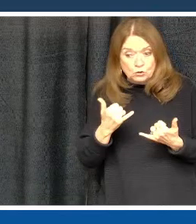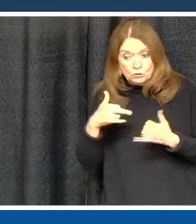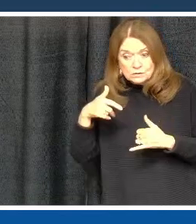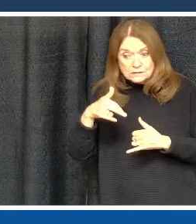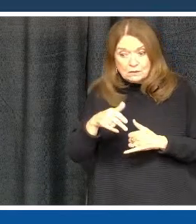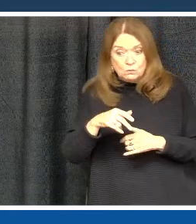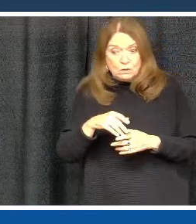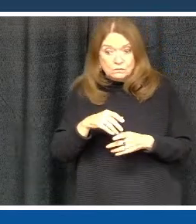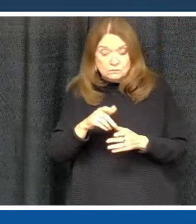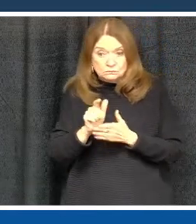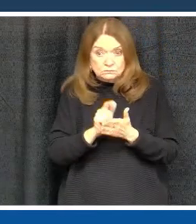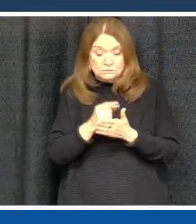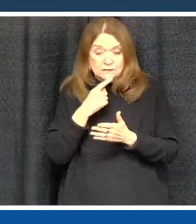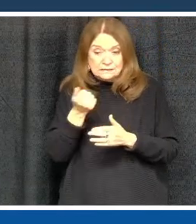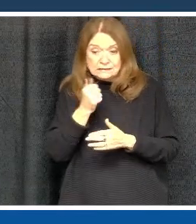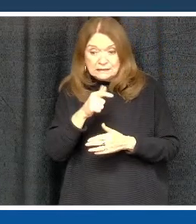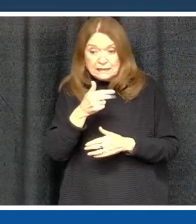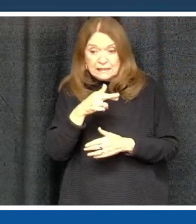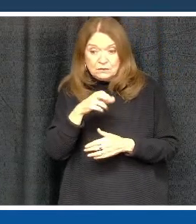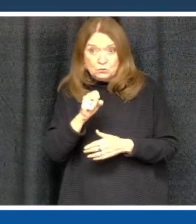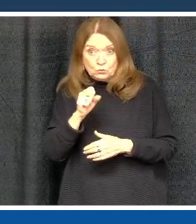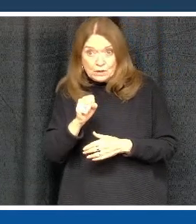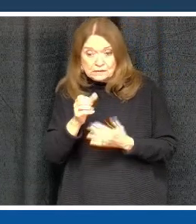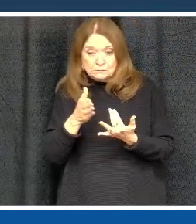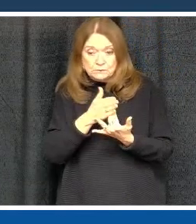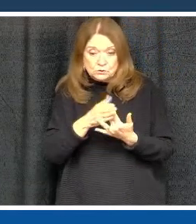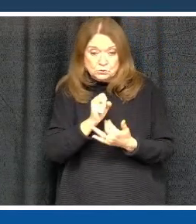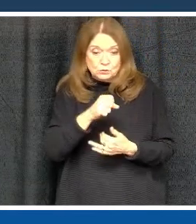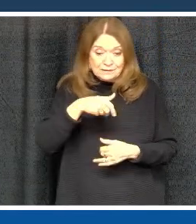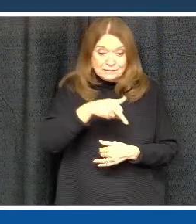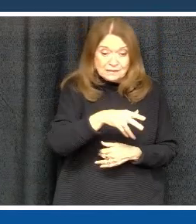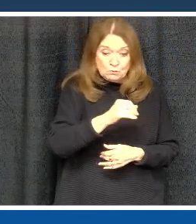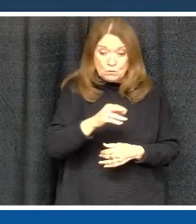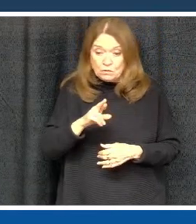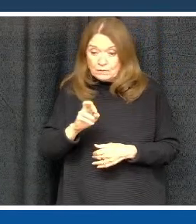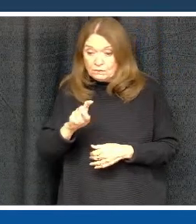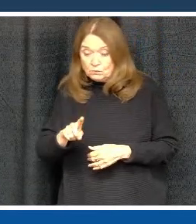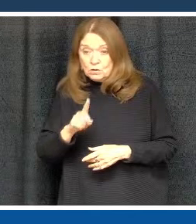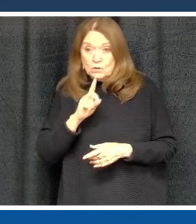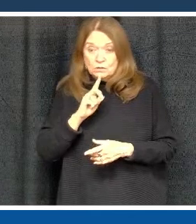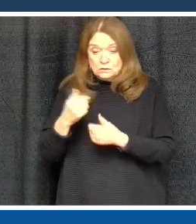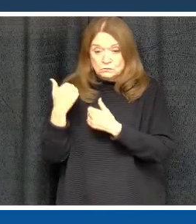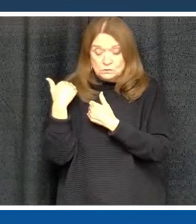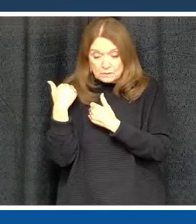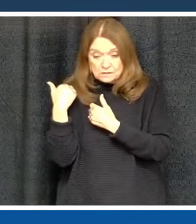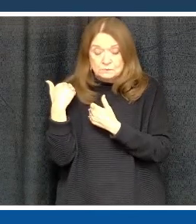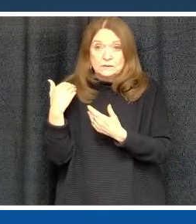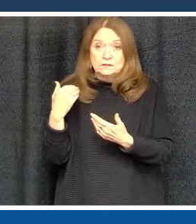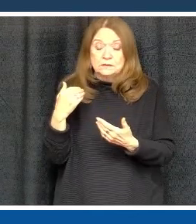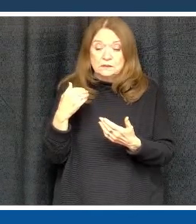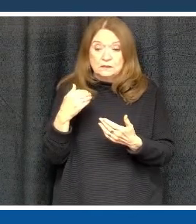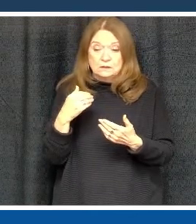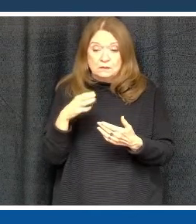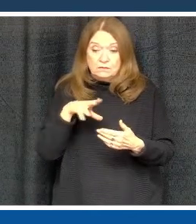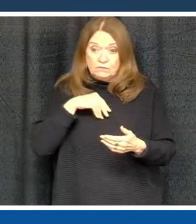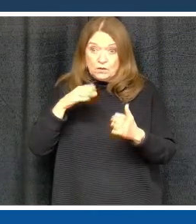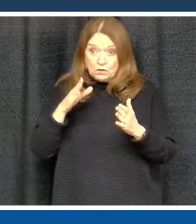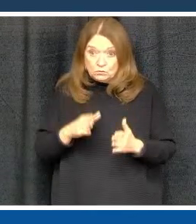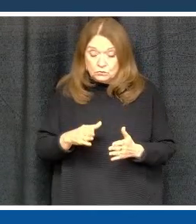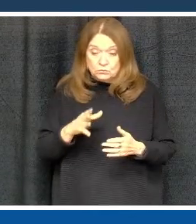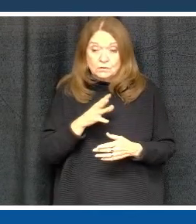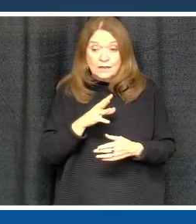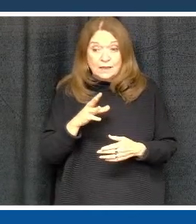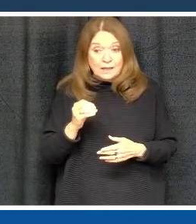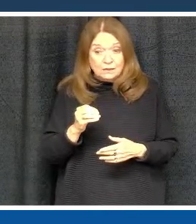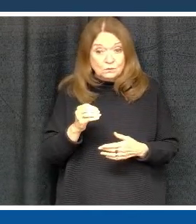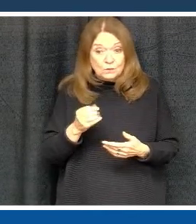that any grass strip between the sidewalk and the road would be the responsibility of the owner. And